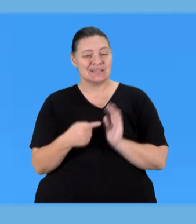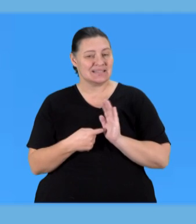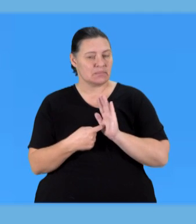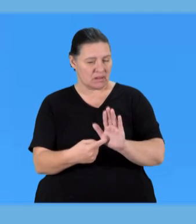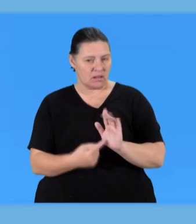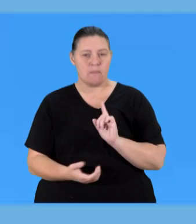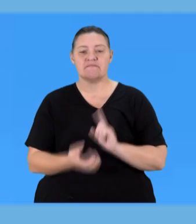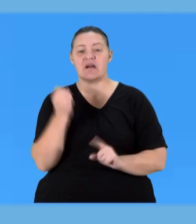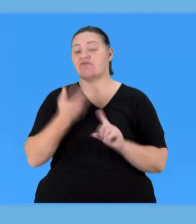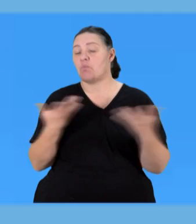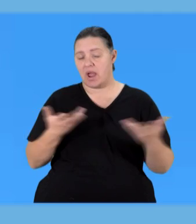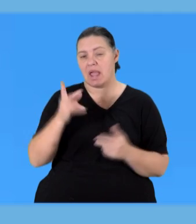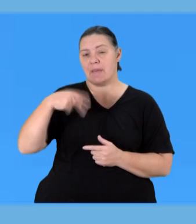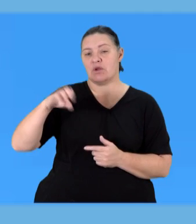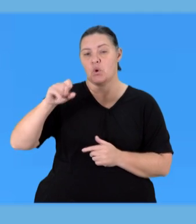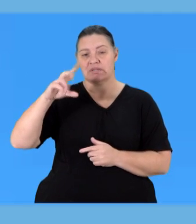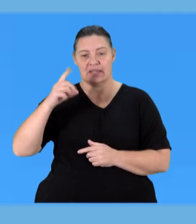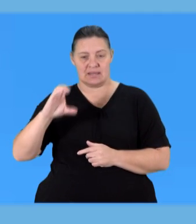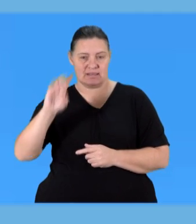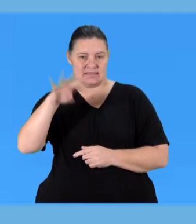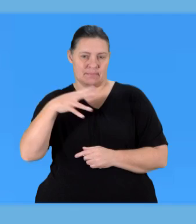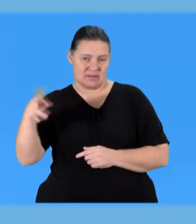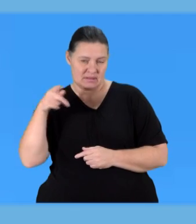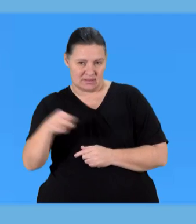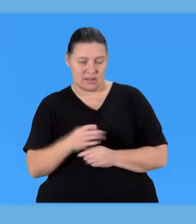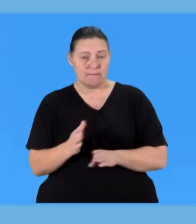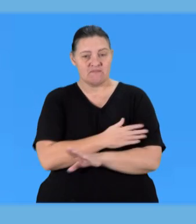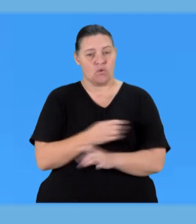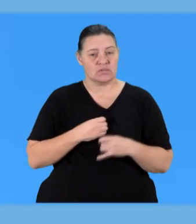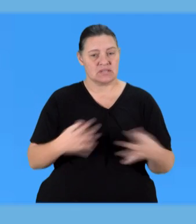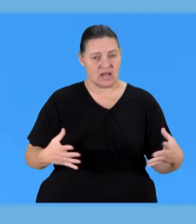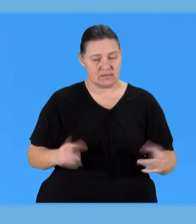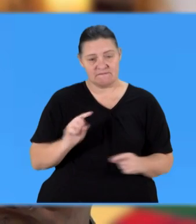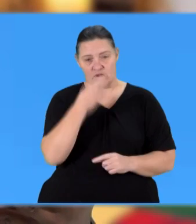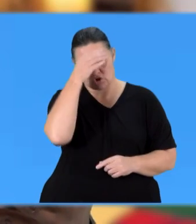these symbols, we are finding them from the periodic table. So